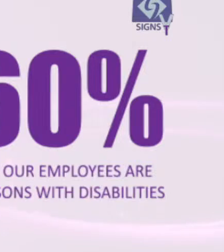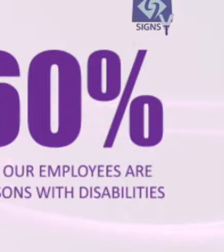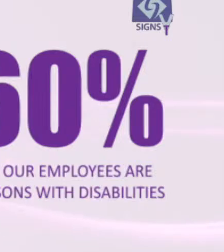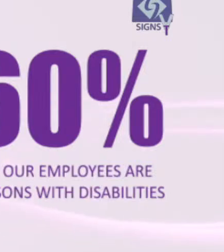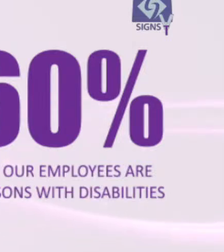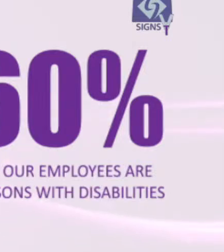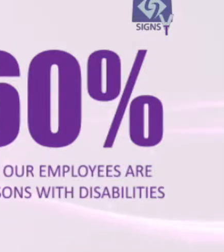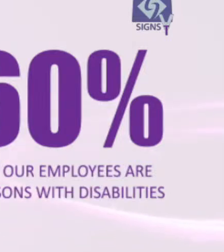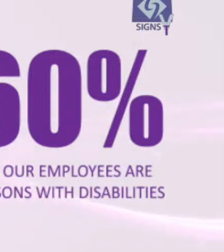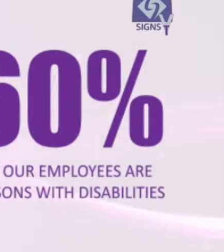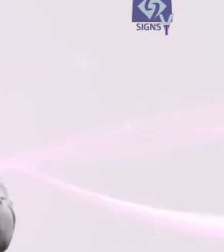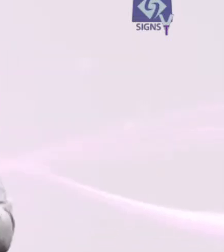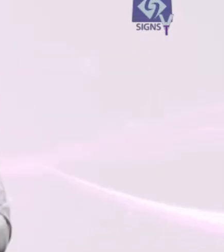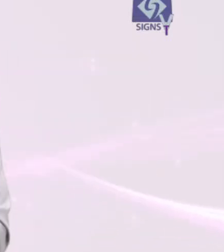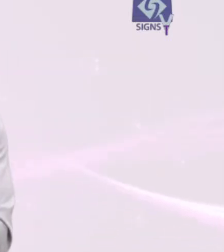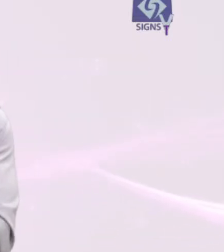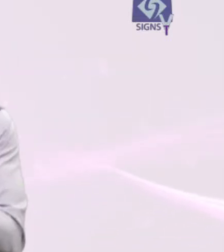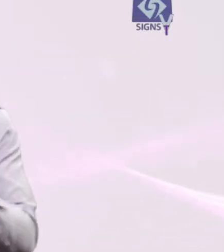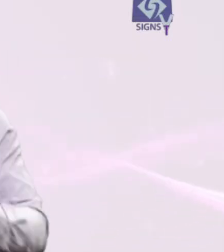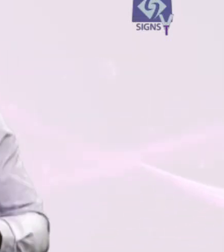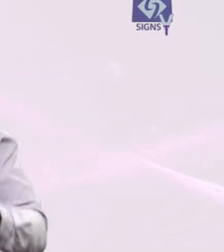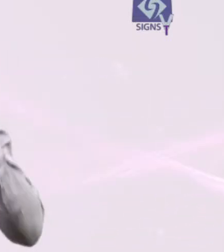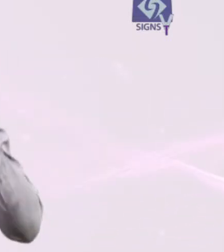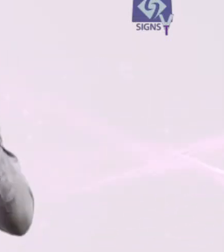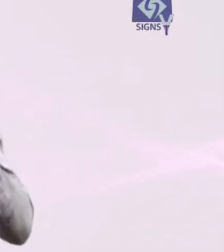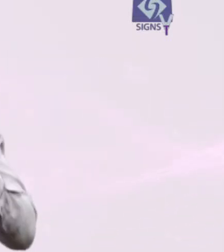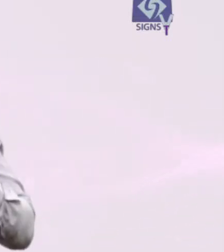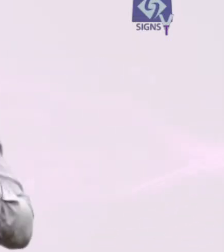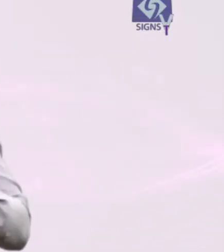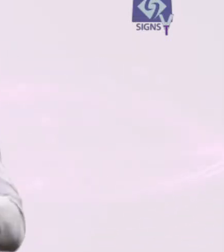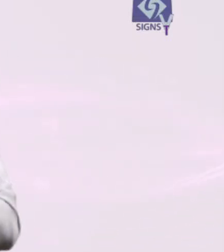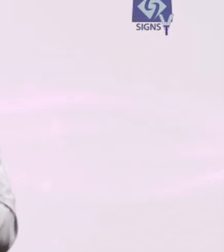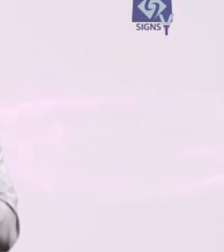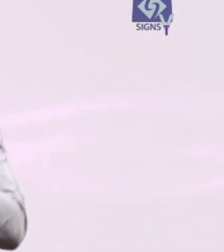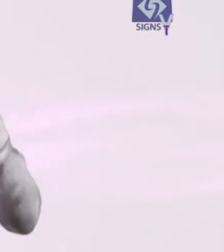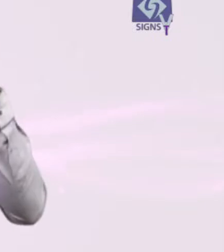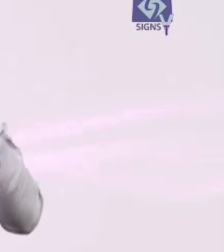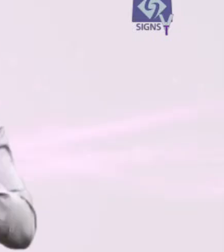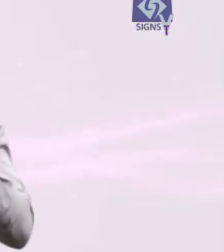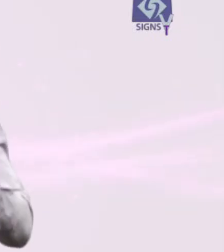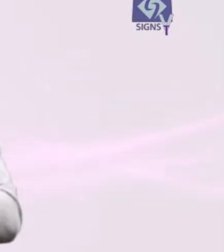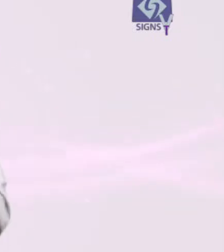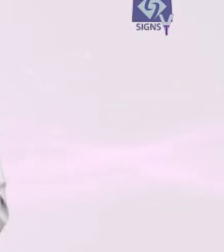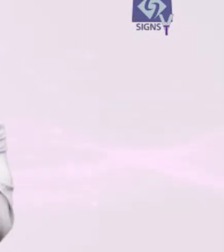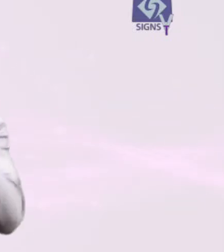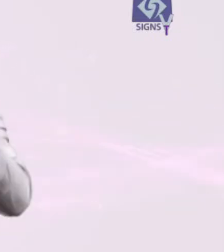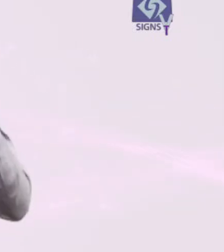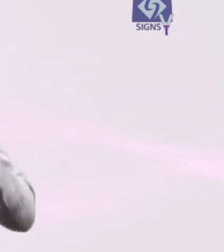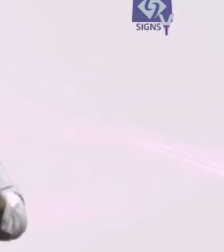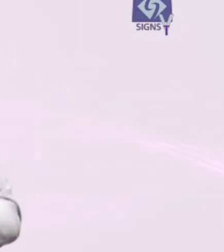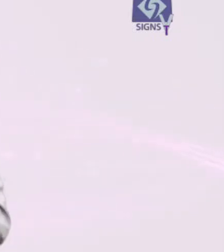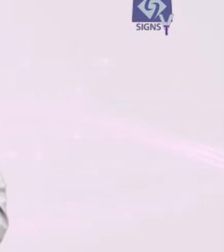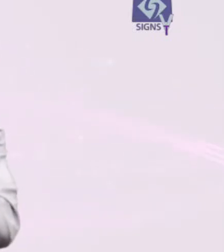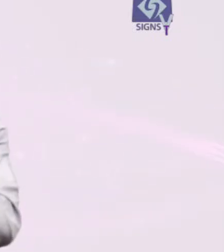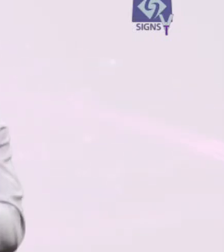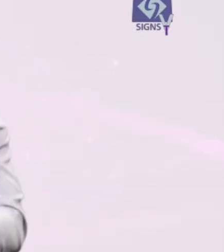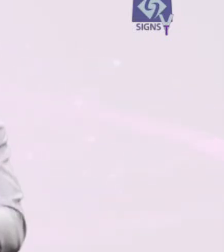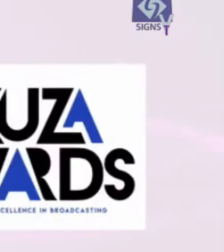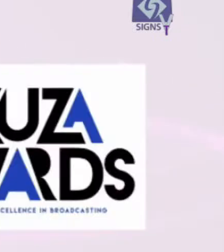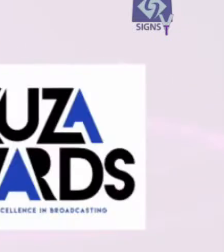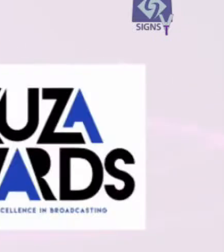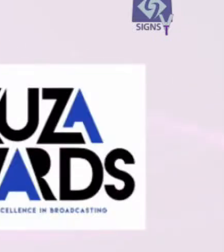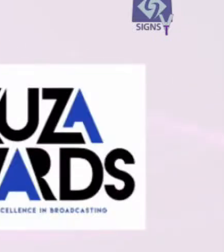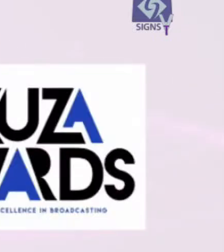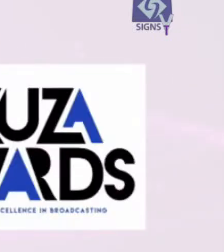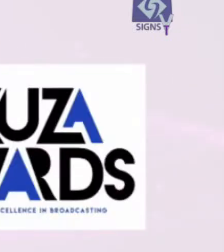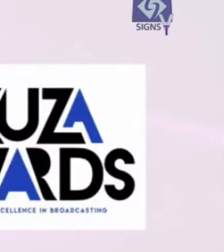disabilities. With this talent pool, we have emerged as winners in several international and national awards.